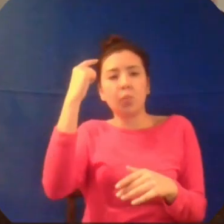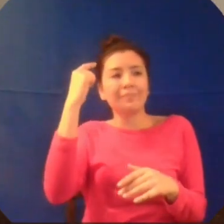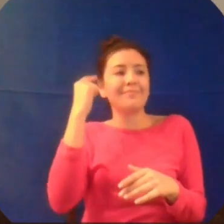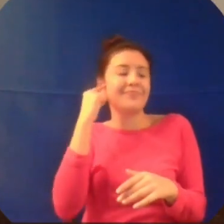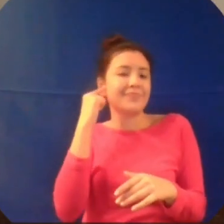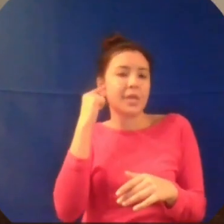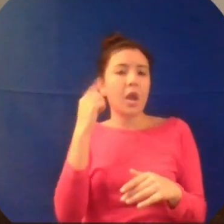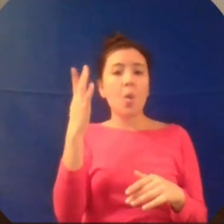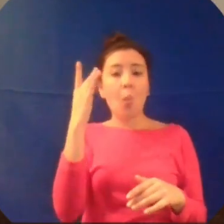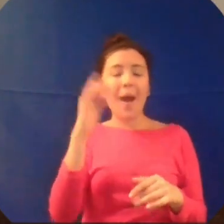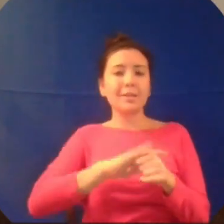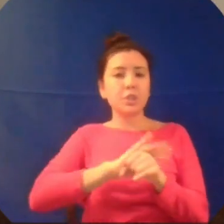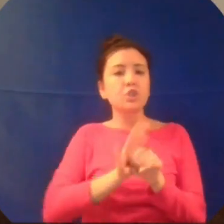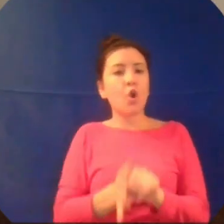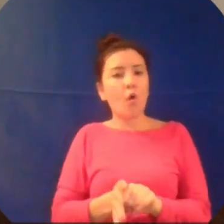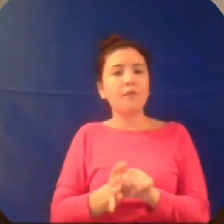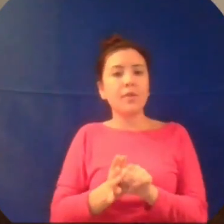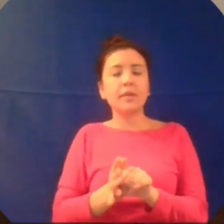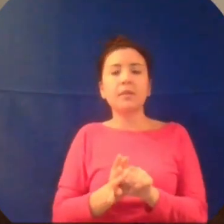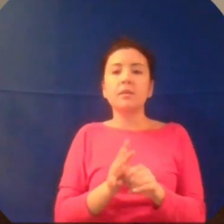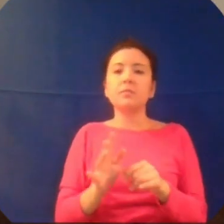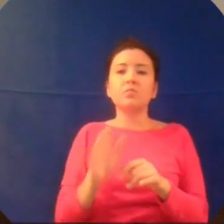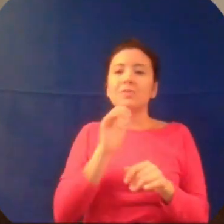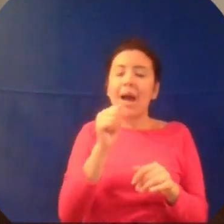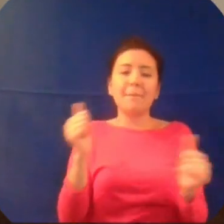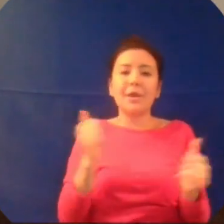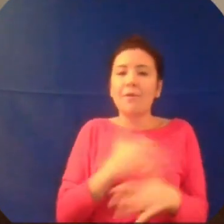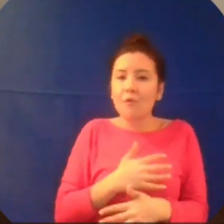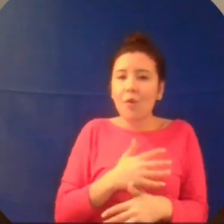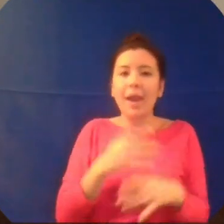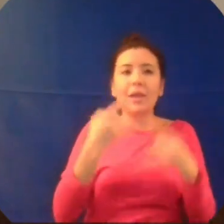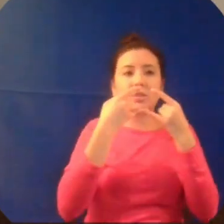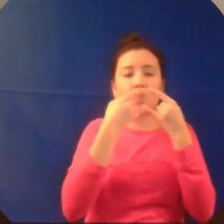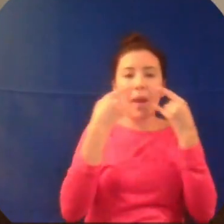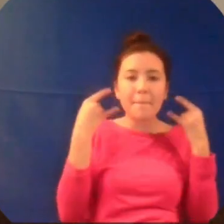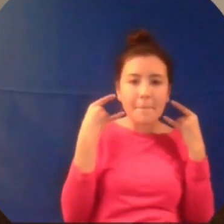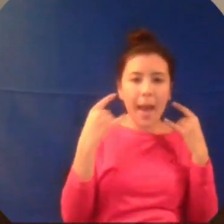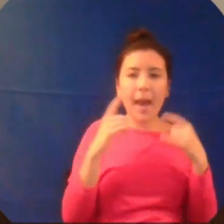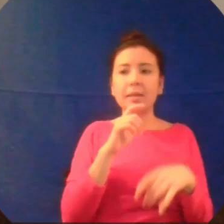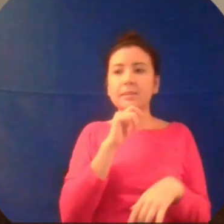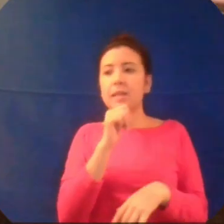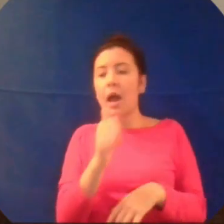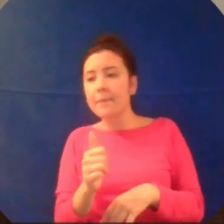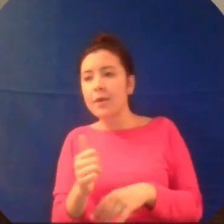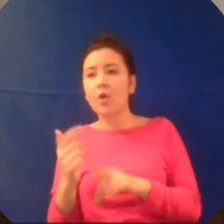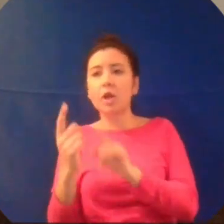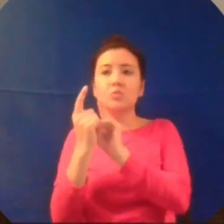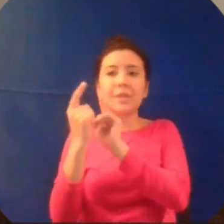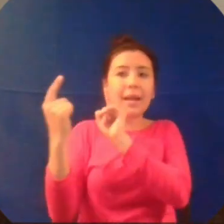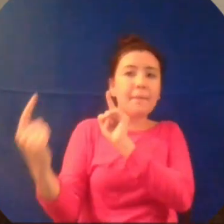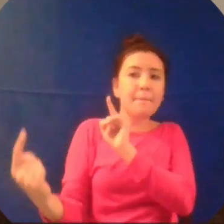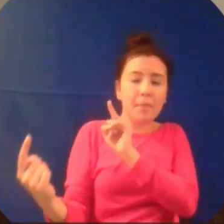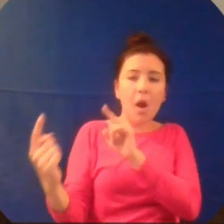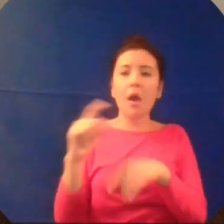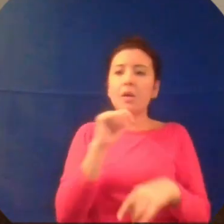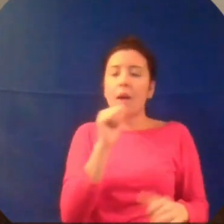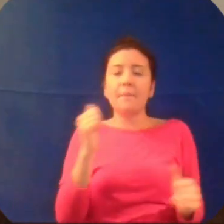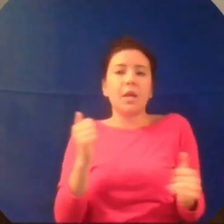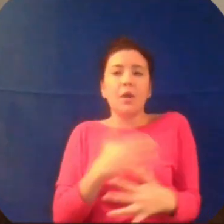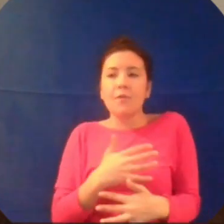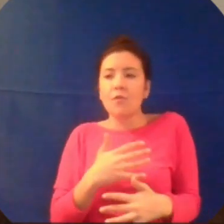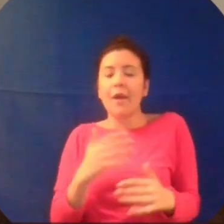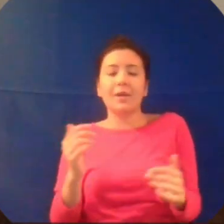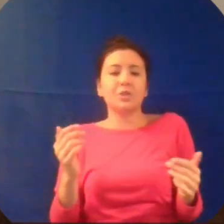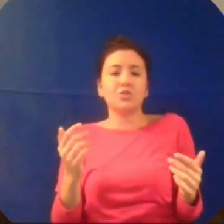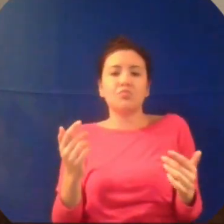to unfold, one of the things we need to do is not be afraid. Not be afraid to wear our masks, not be afraid to social distance, not be afraid to do all the things that we're